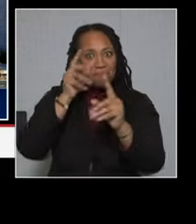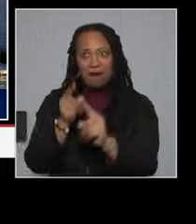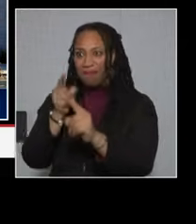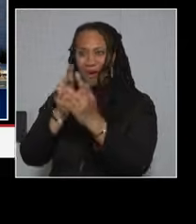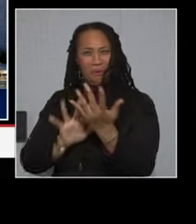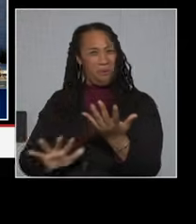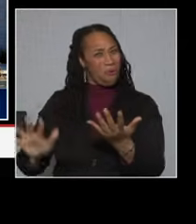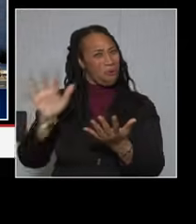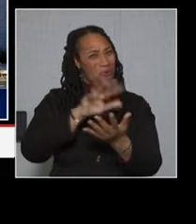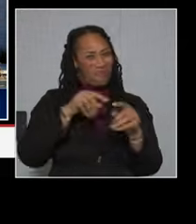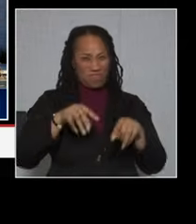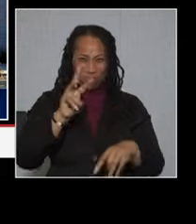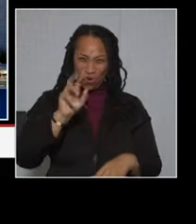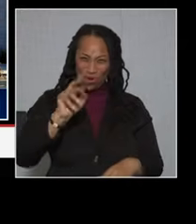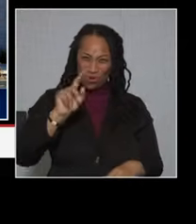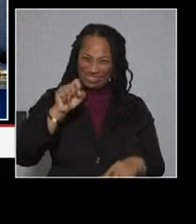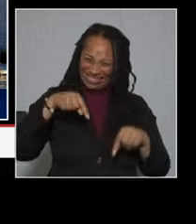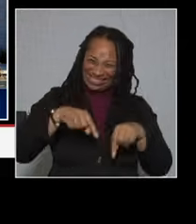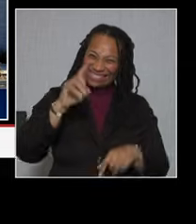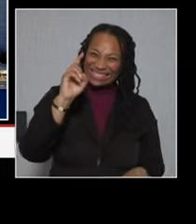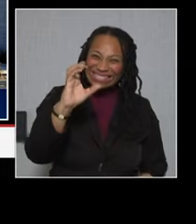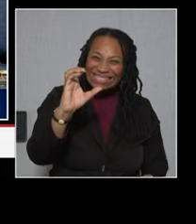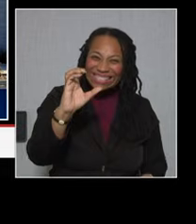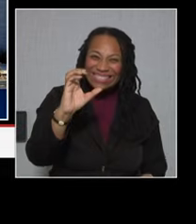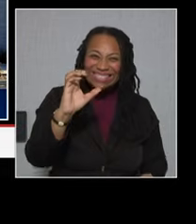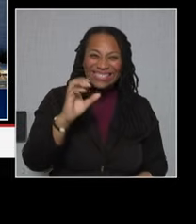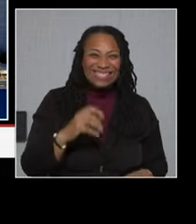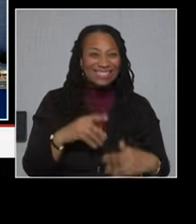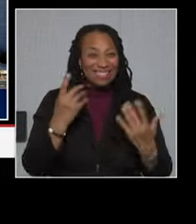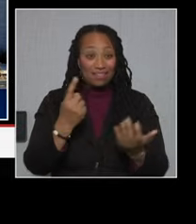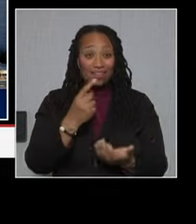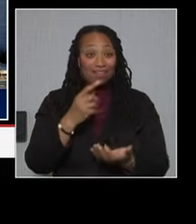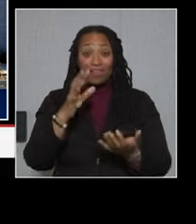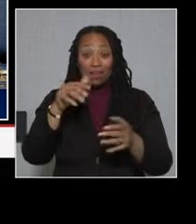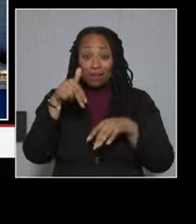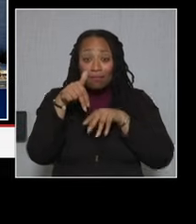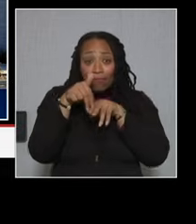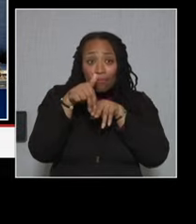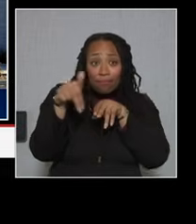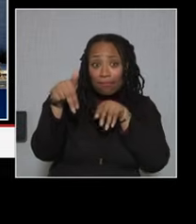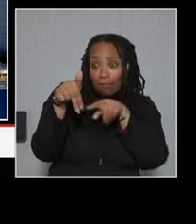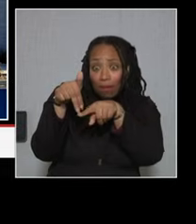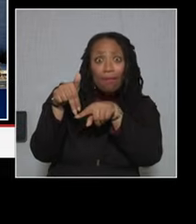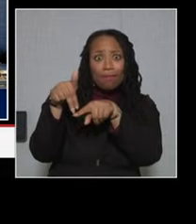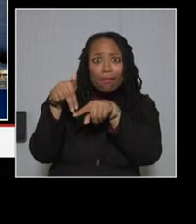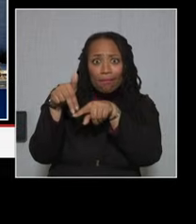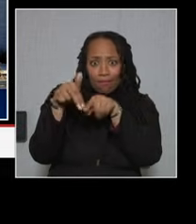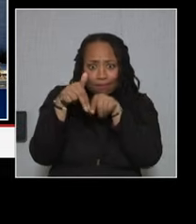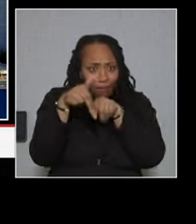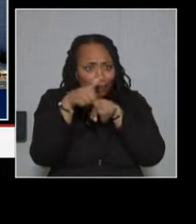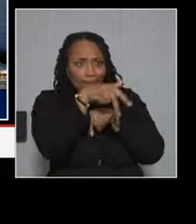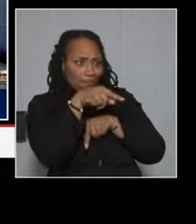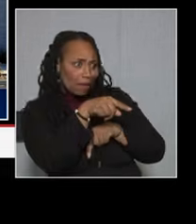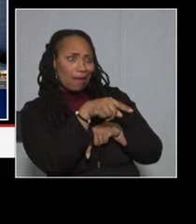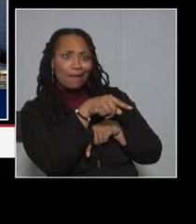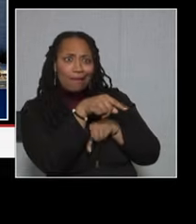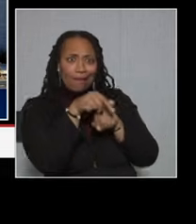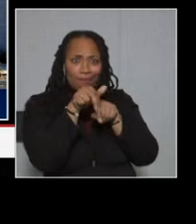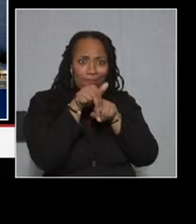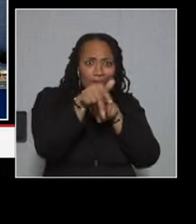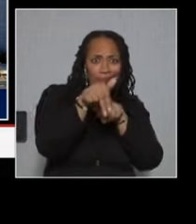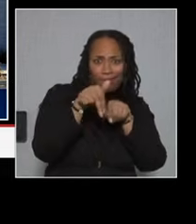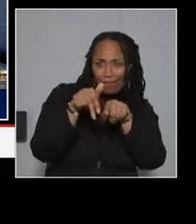these facilities, is less than a mile walk from where you live, if you live anywhere in DC. So please check out